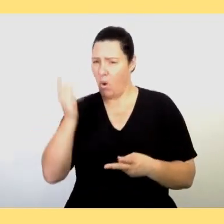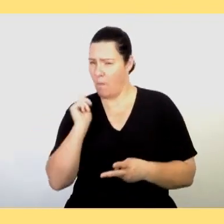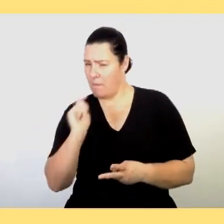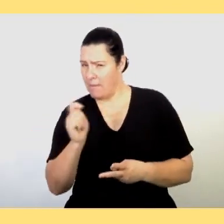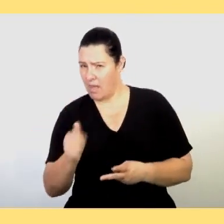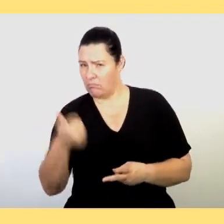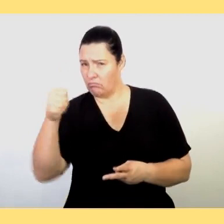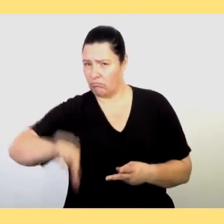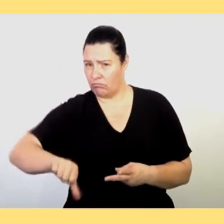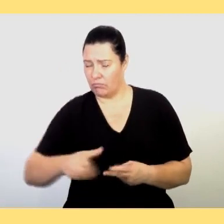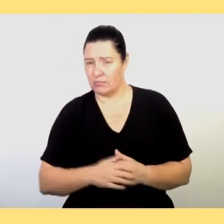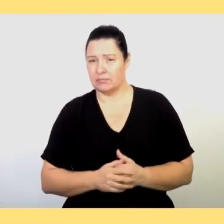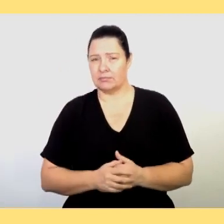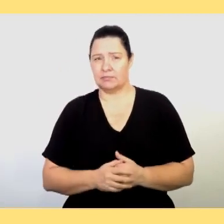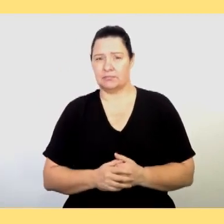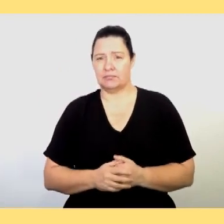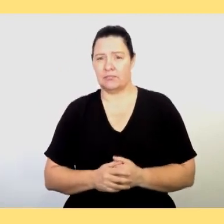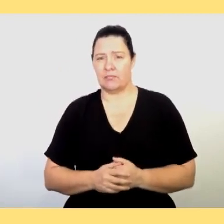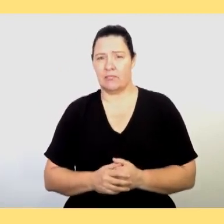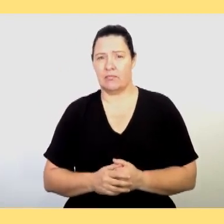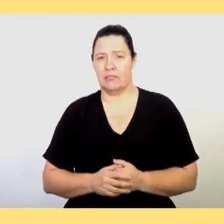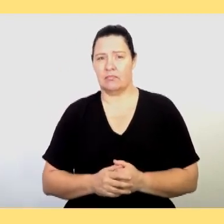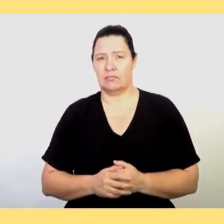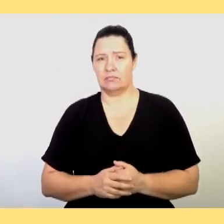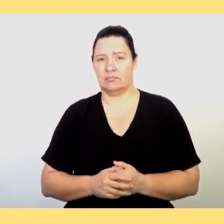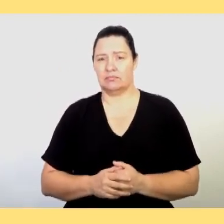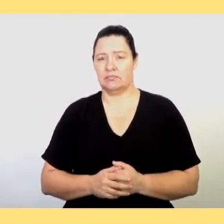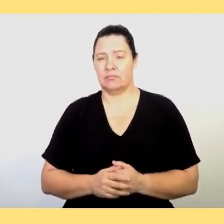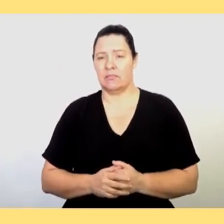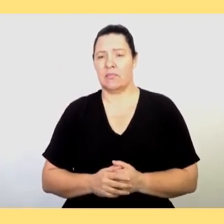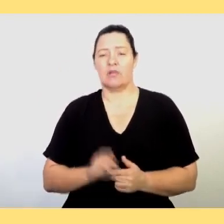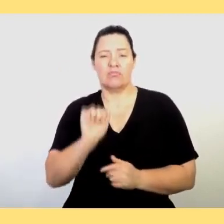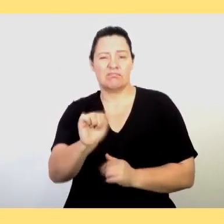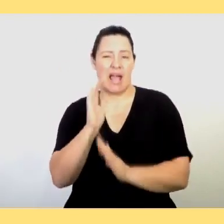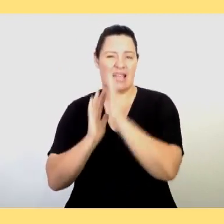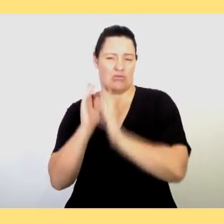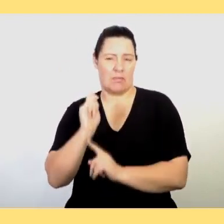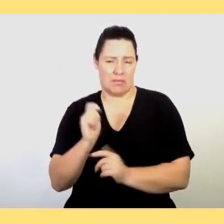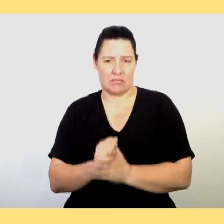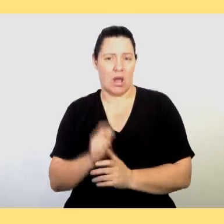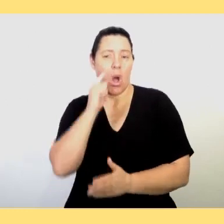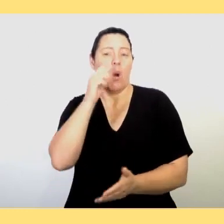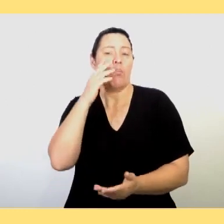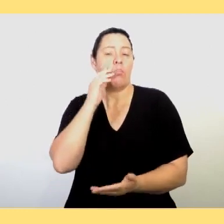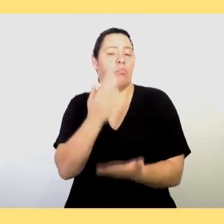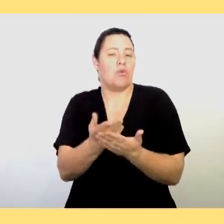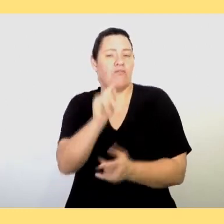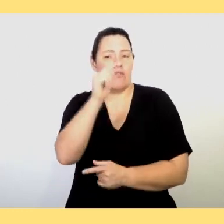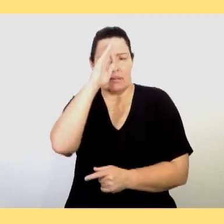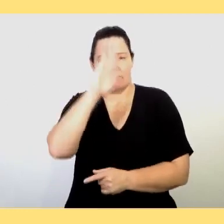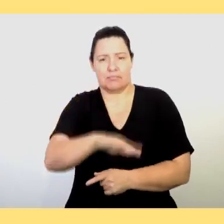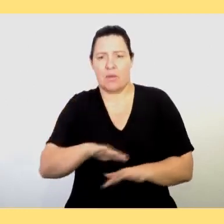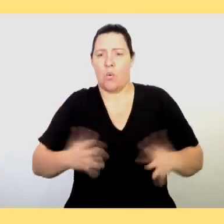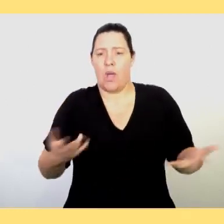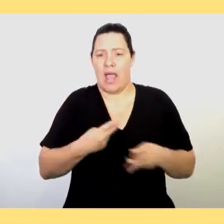past records, that is their records of paying, that is their credit history as well, proof of